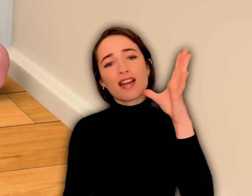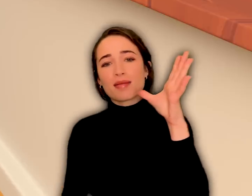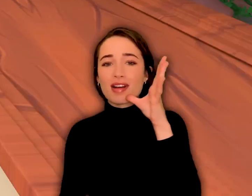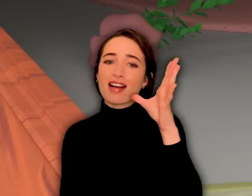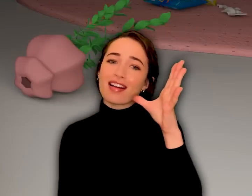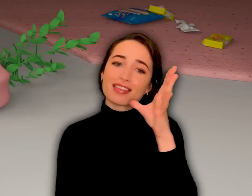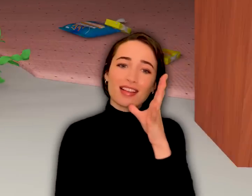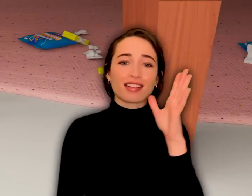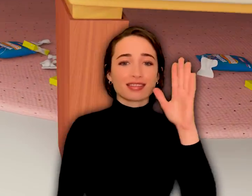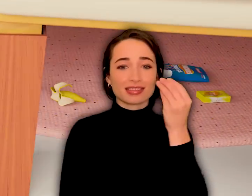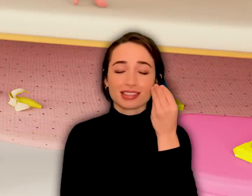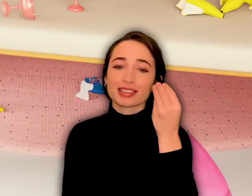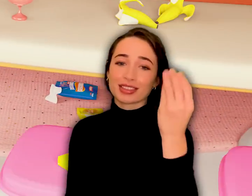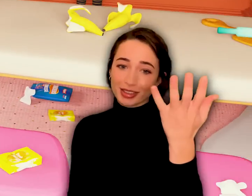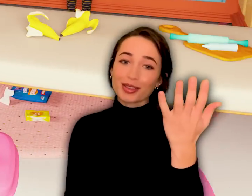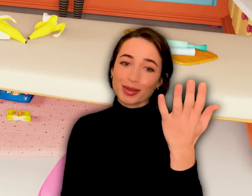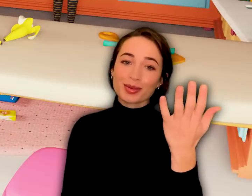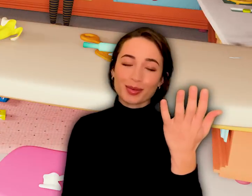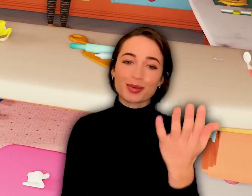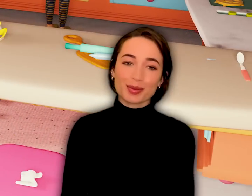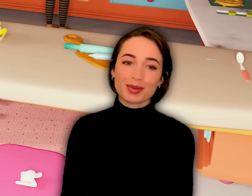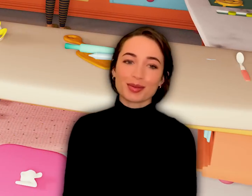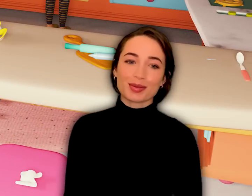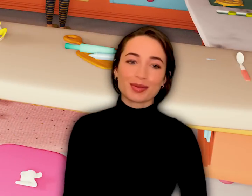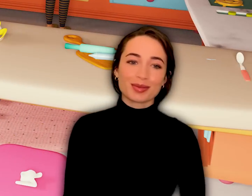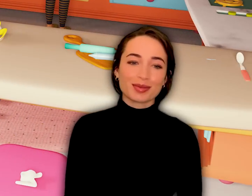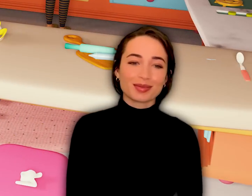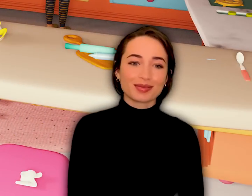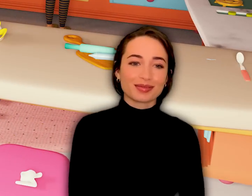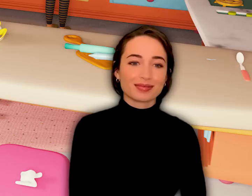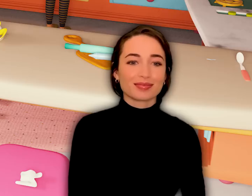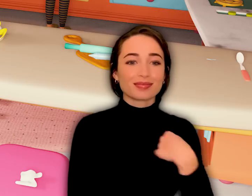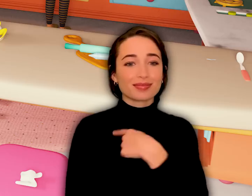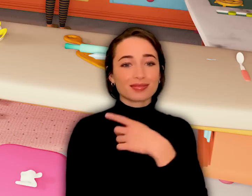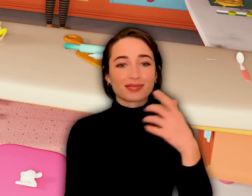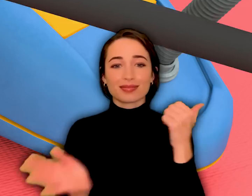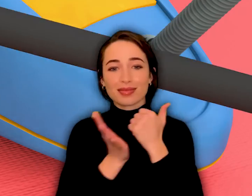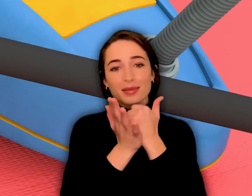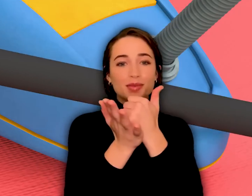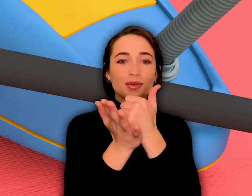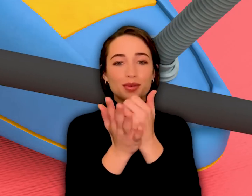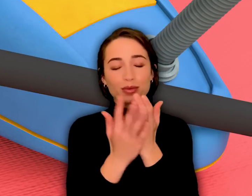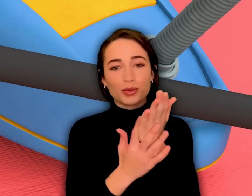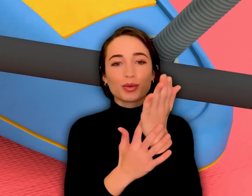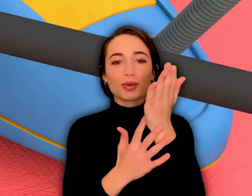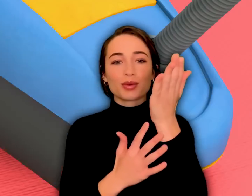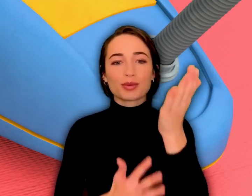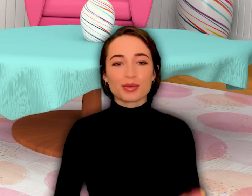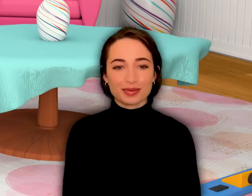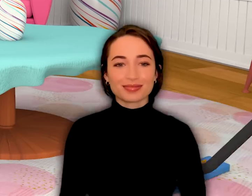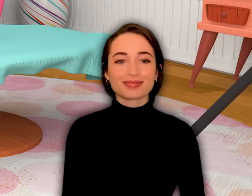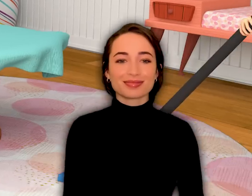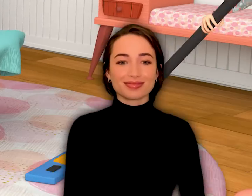mother mother here to you we all help you